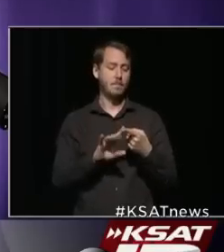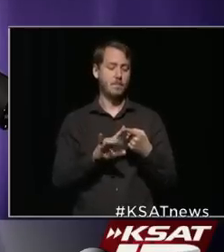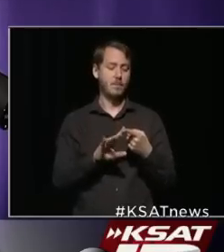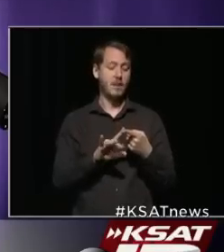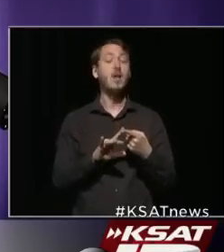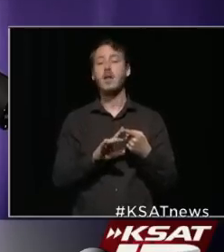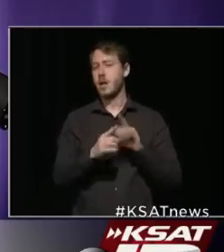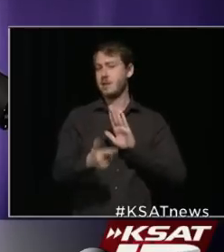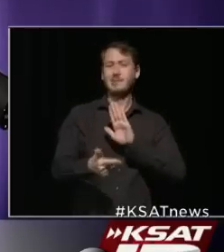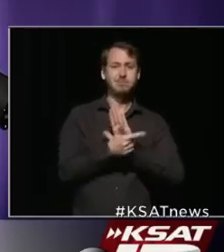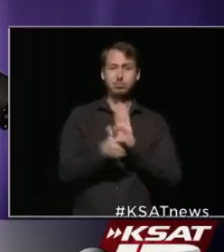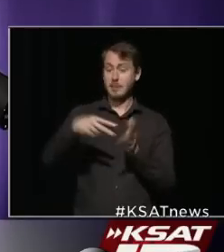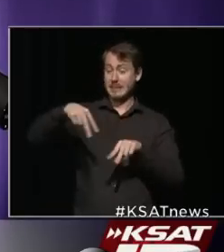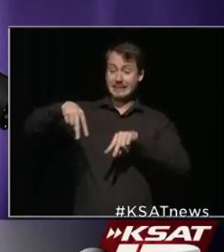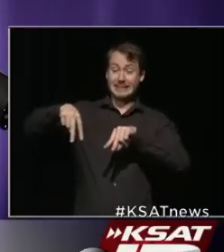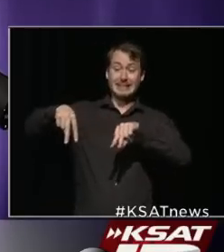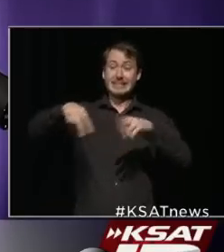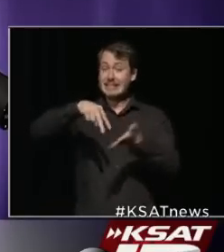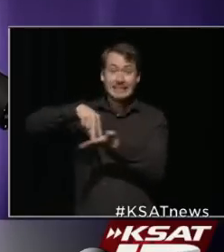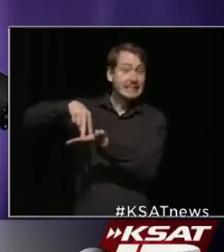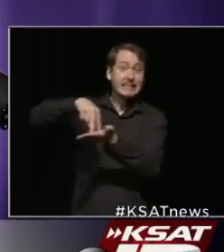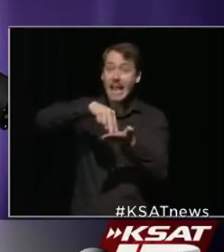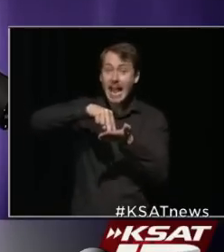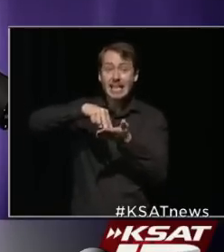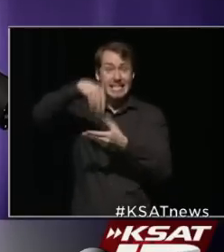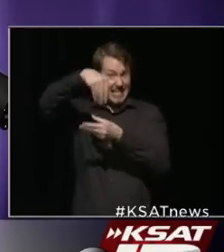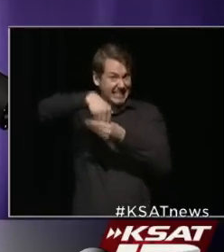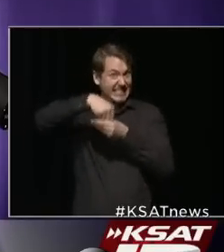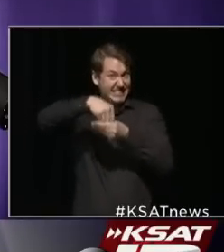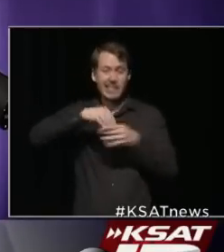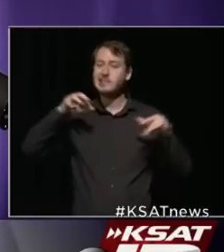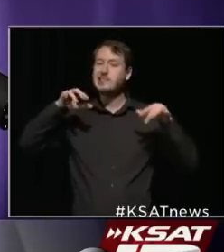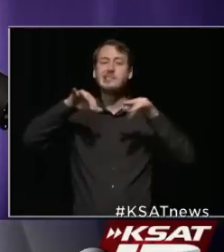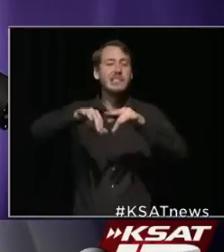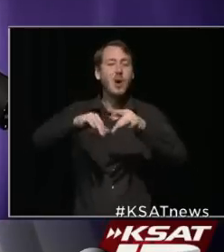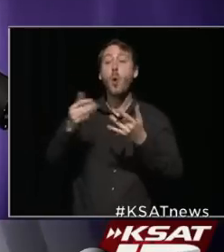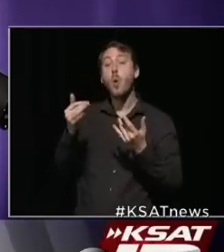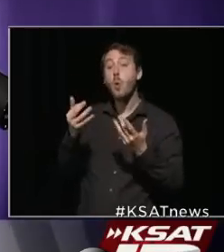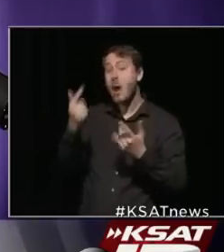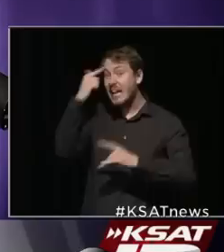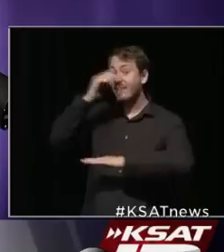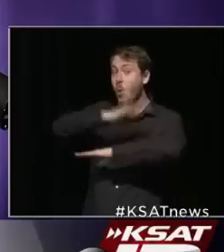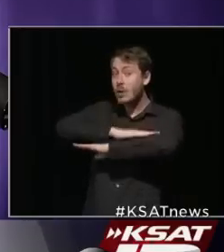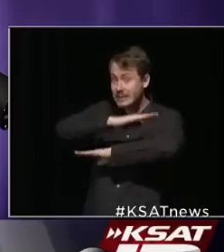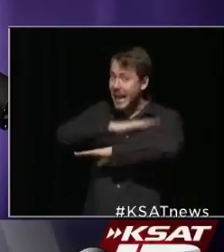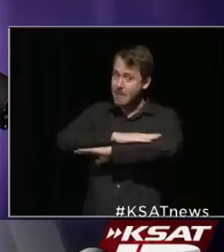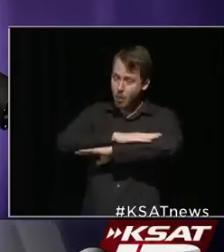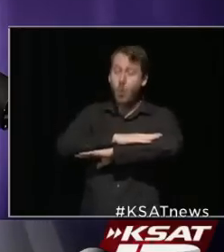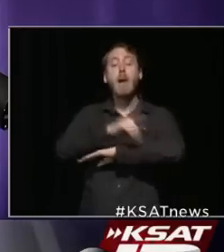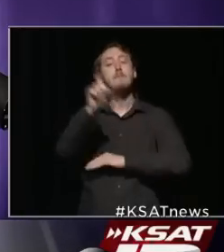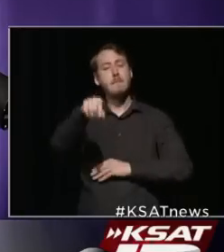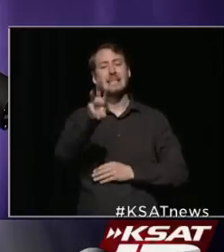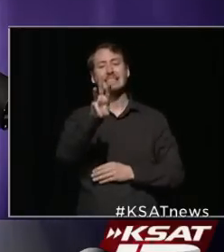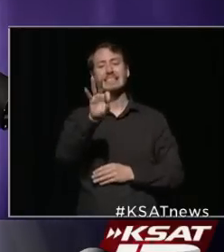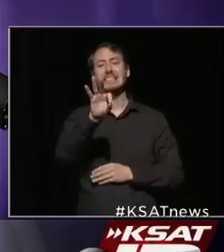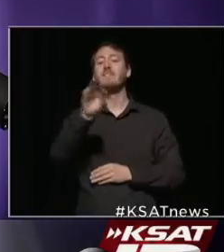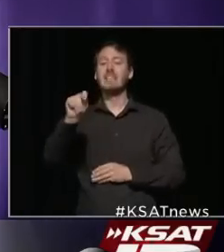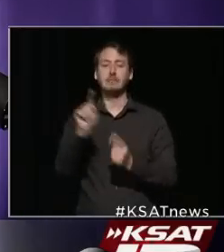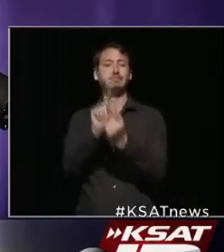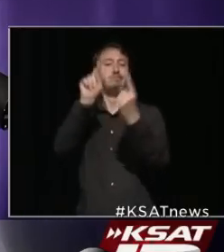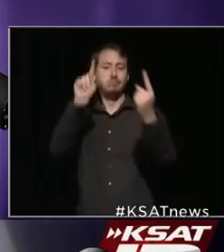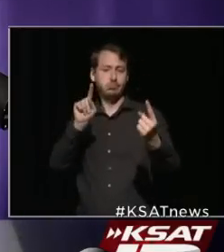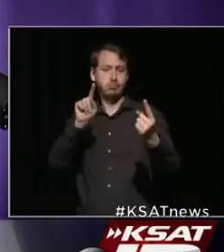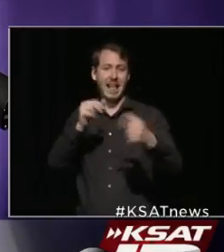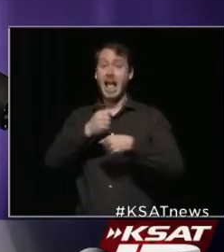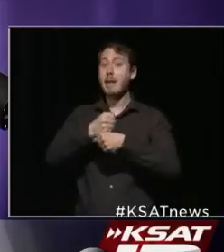They are prohibited standing and are congregating indoors while waiting for a table and creating a 6-foot distance. Ensure that